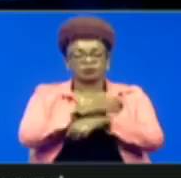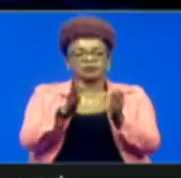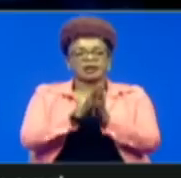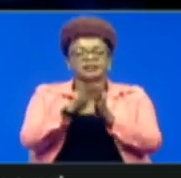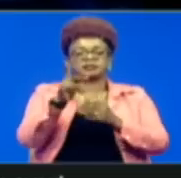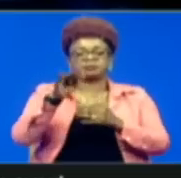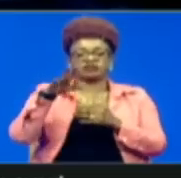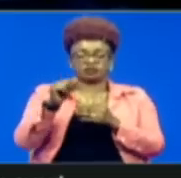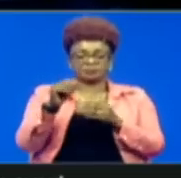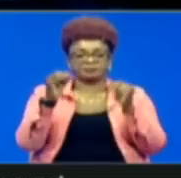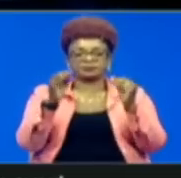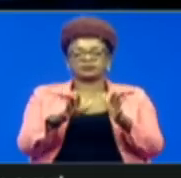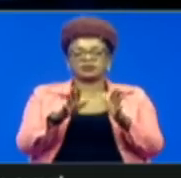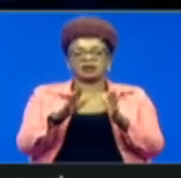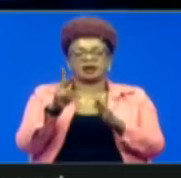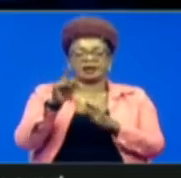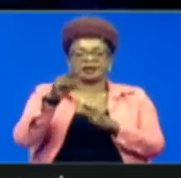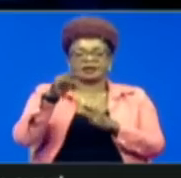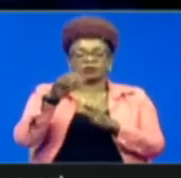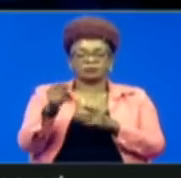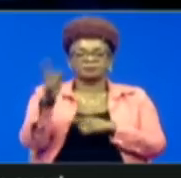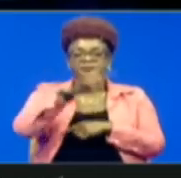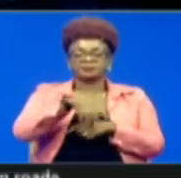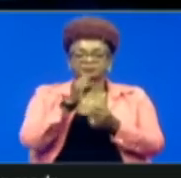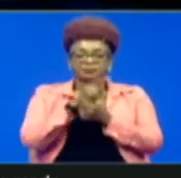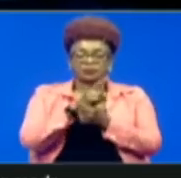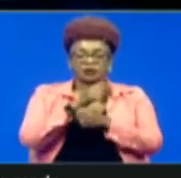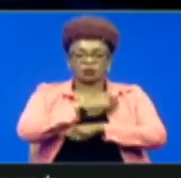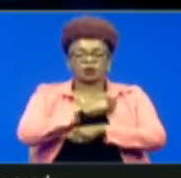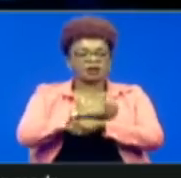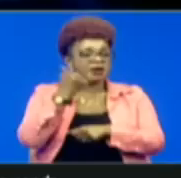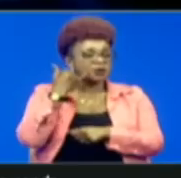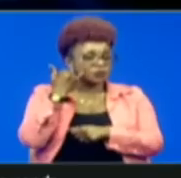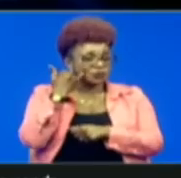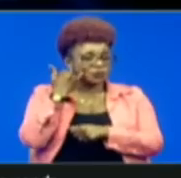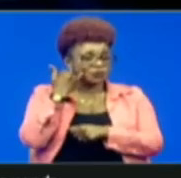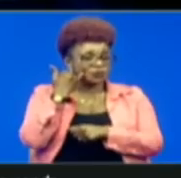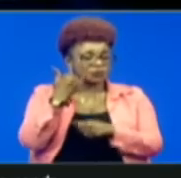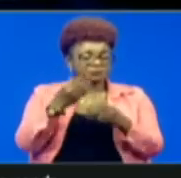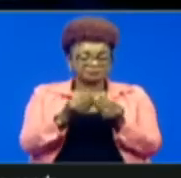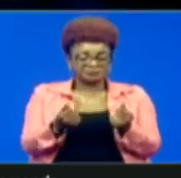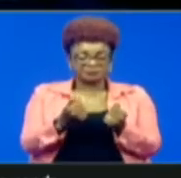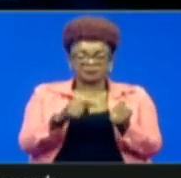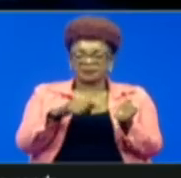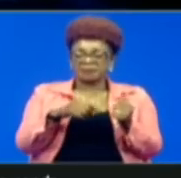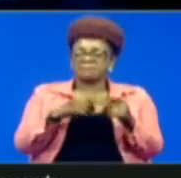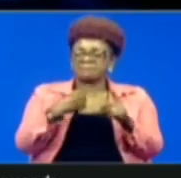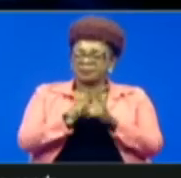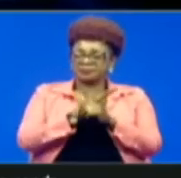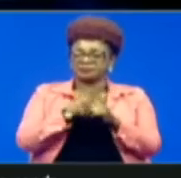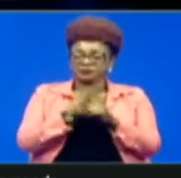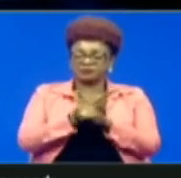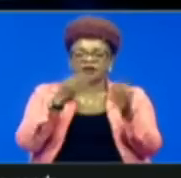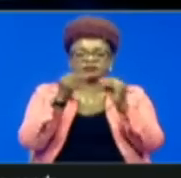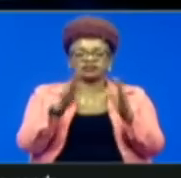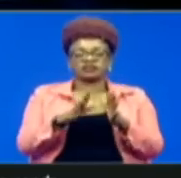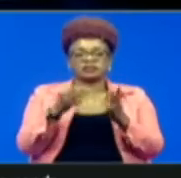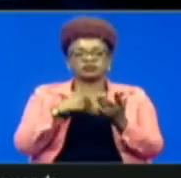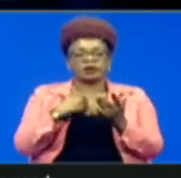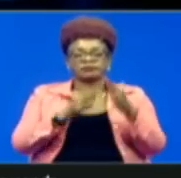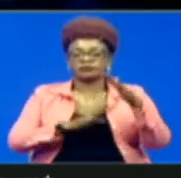a teacher at Keriko Day Secondary School in Nakuru, beat thousands of teachers across the globe to land sports in the